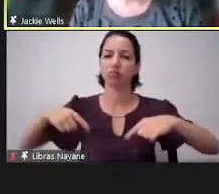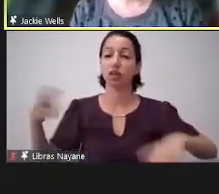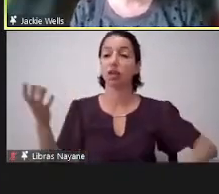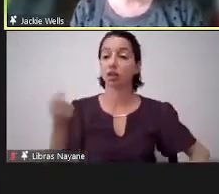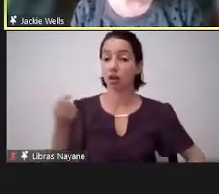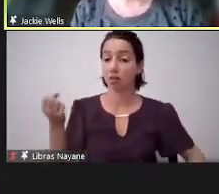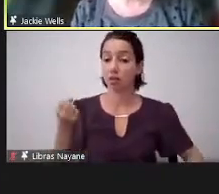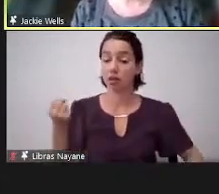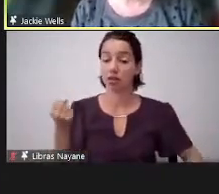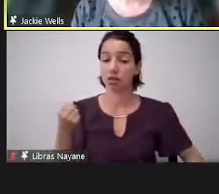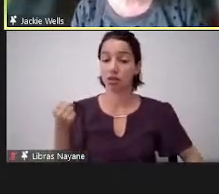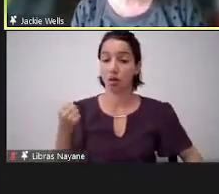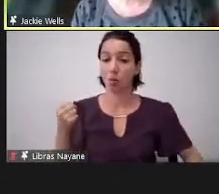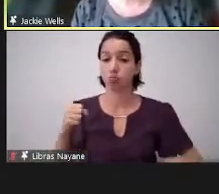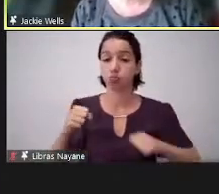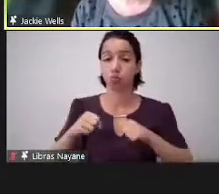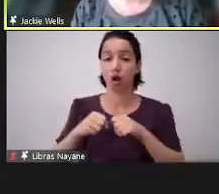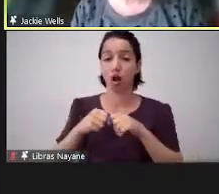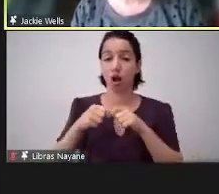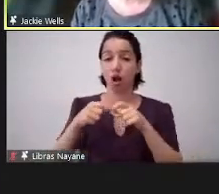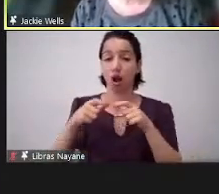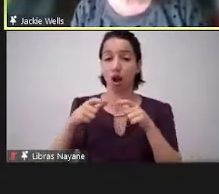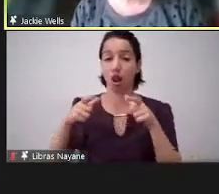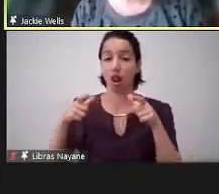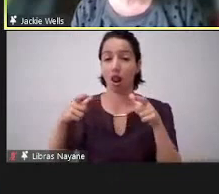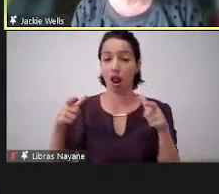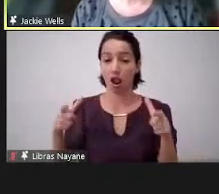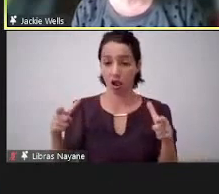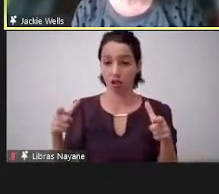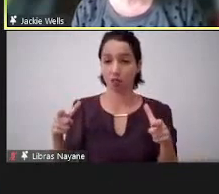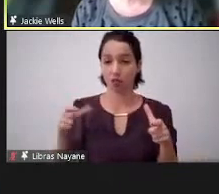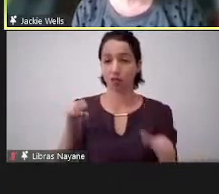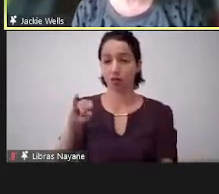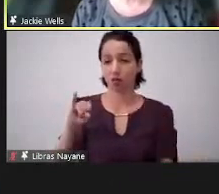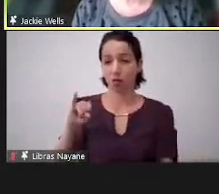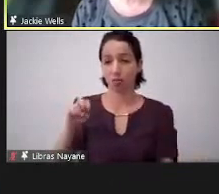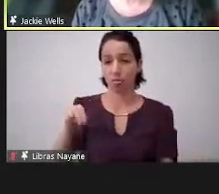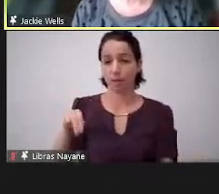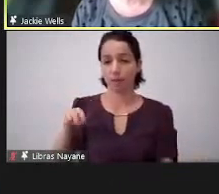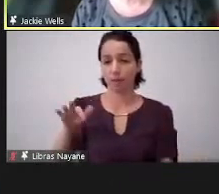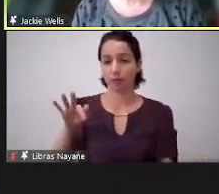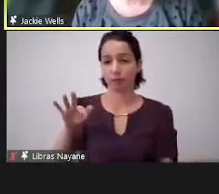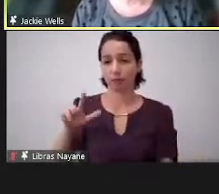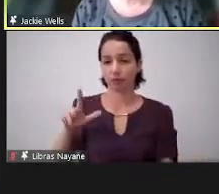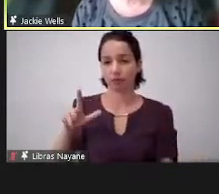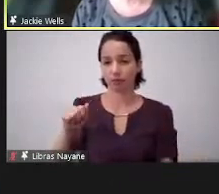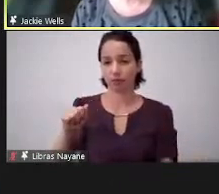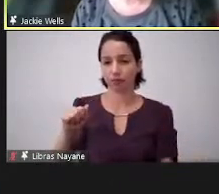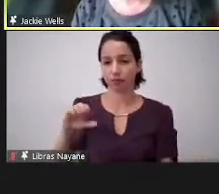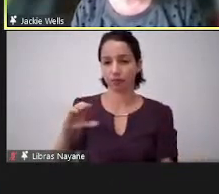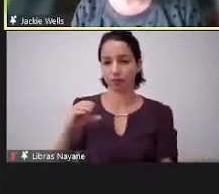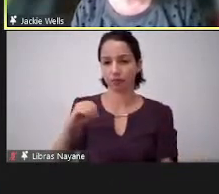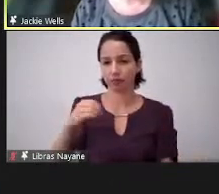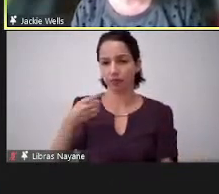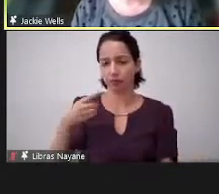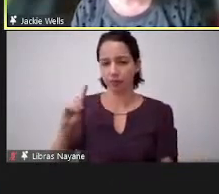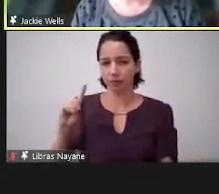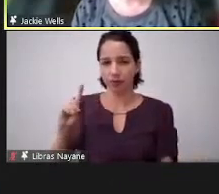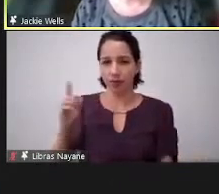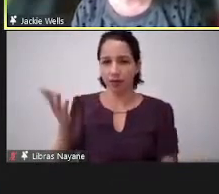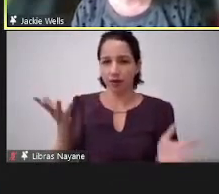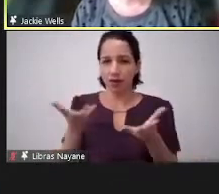inflation from 2018, but has now been frozen until at least 2025.